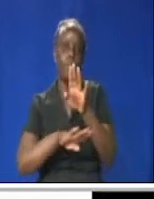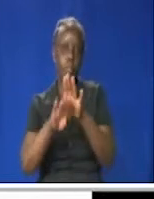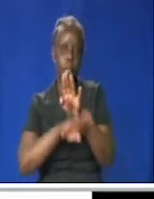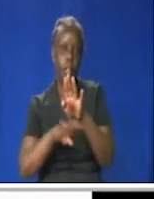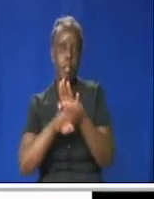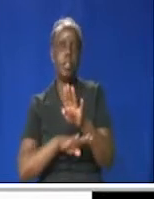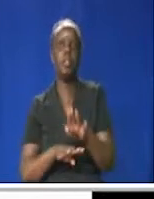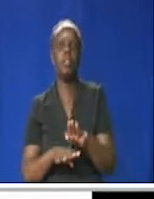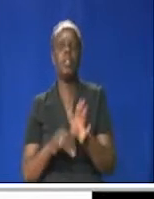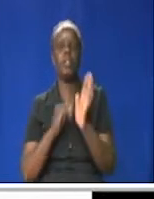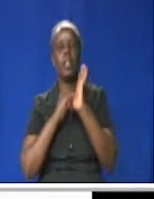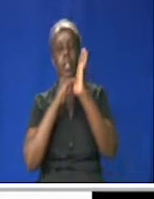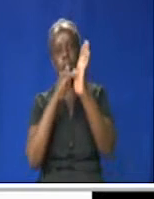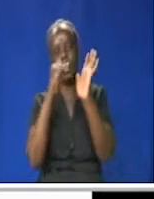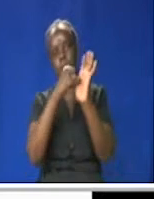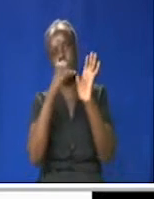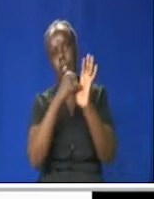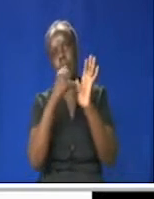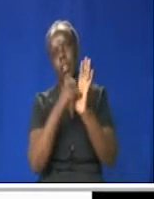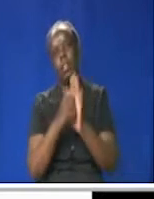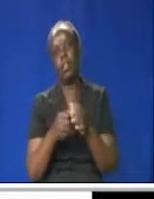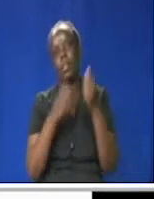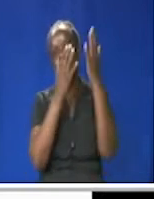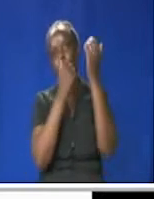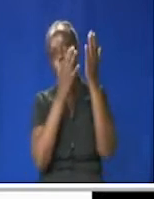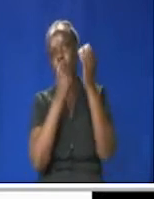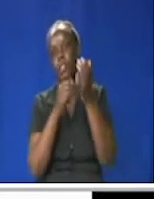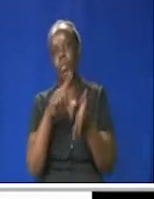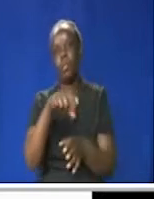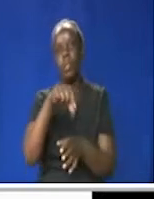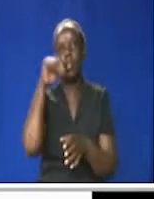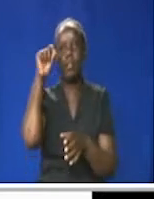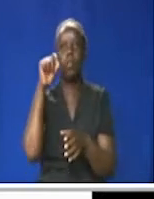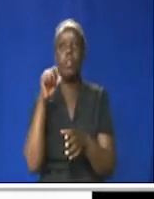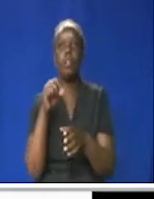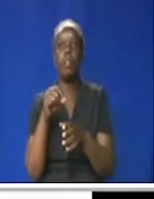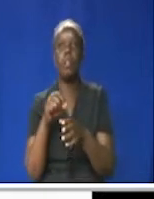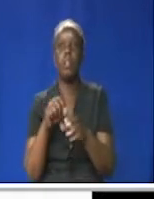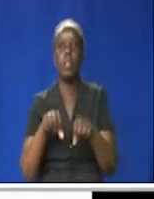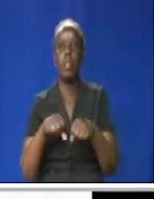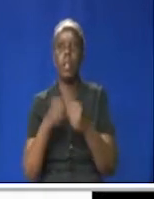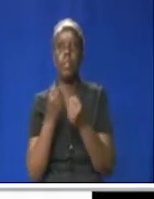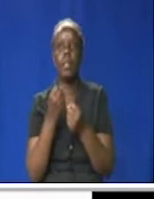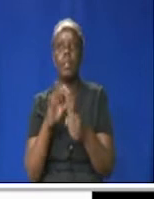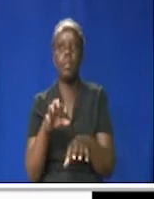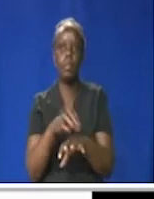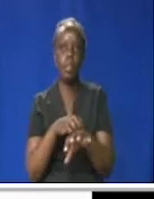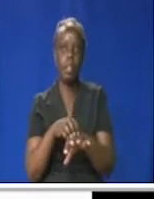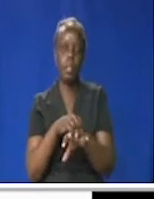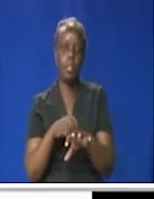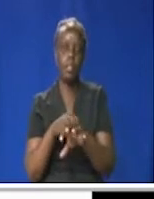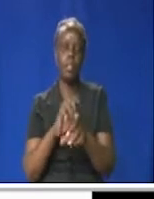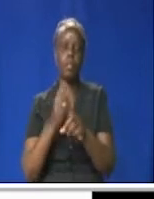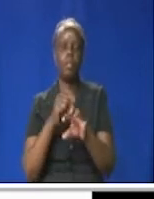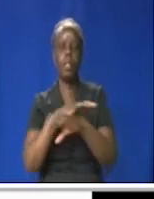an indicator. And also you're also expected to identify the occurrences of acids